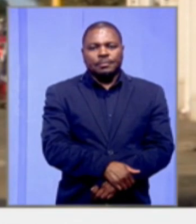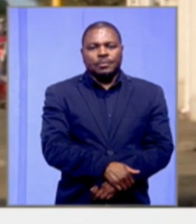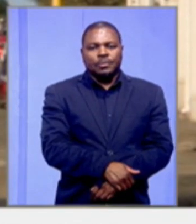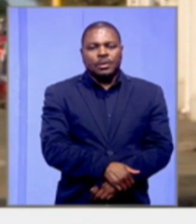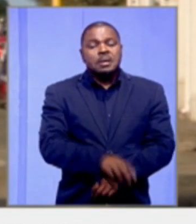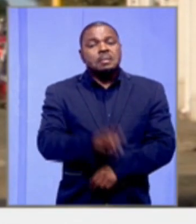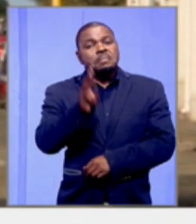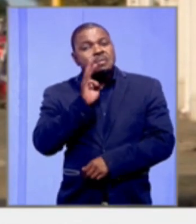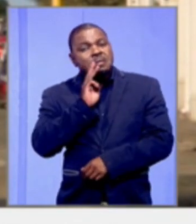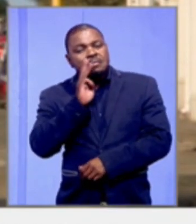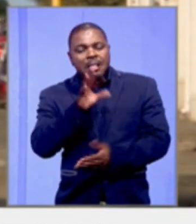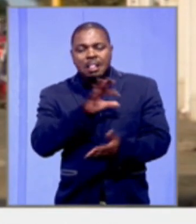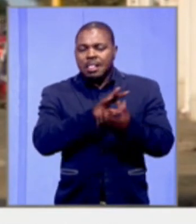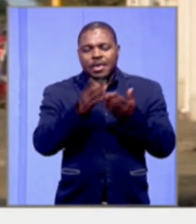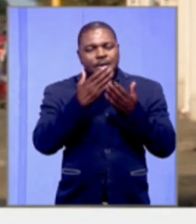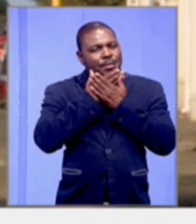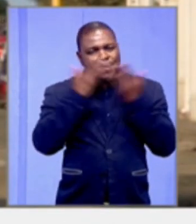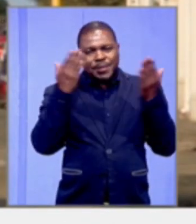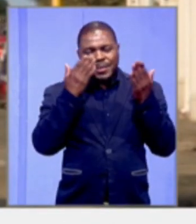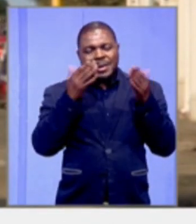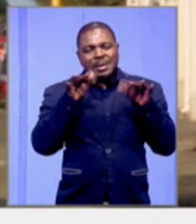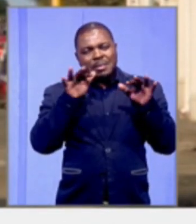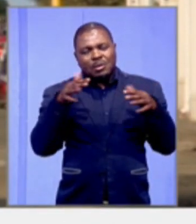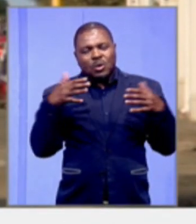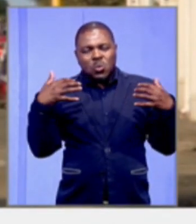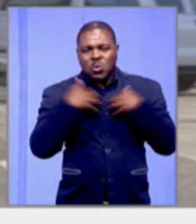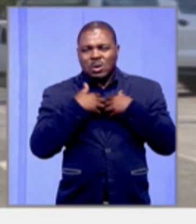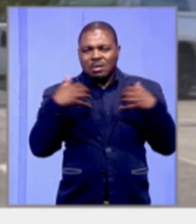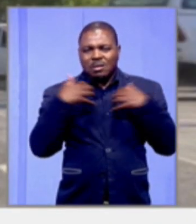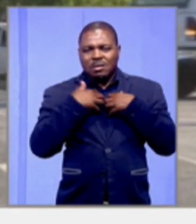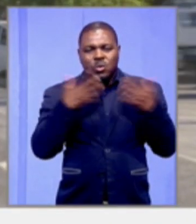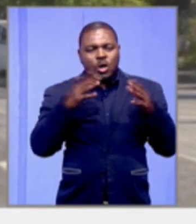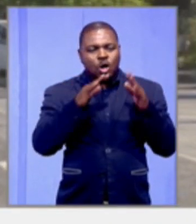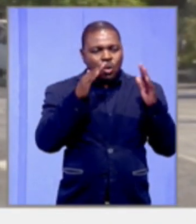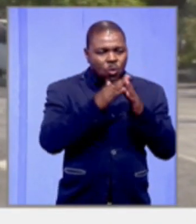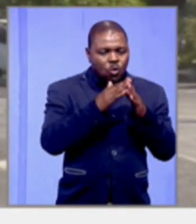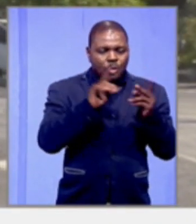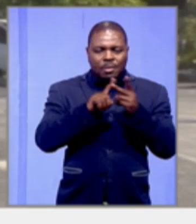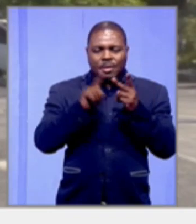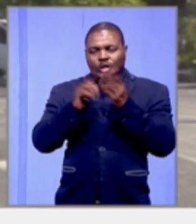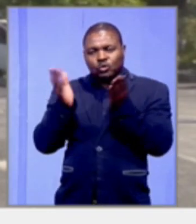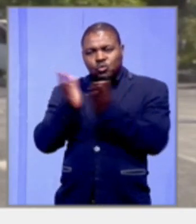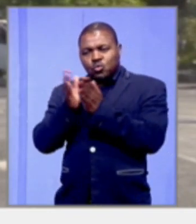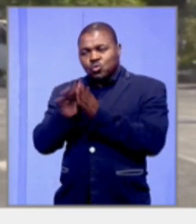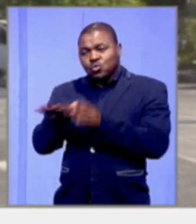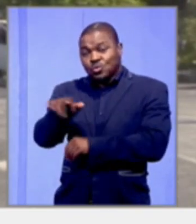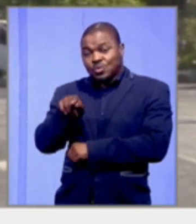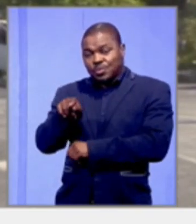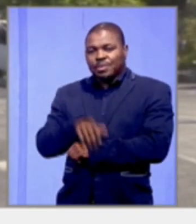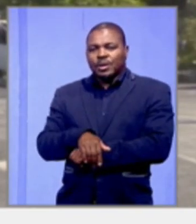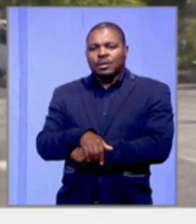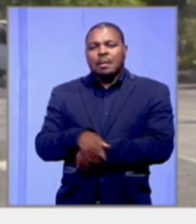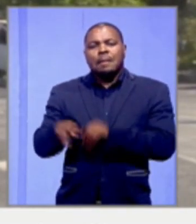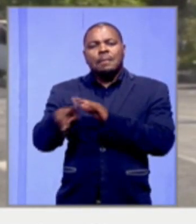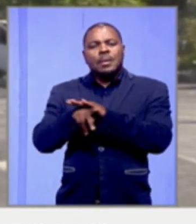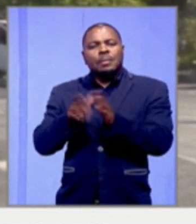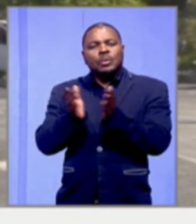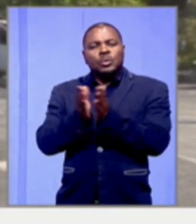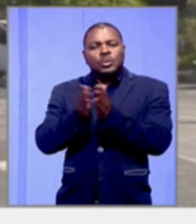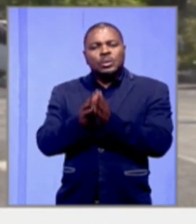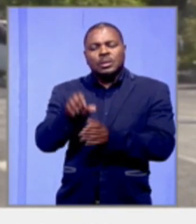Tlhokego ya metsi ao a tlhokilego ke tlhoba boroko ka magaeng le dikolong tsa tikologo ya Standerton. Sekolo sa dithuto tsa tlase